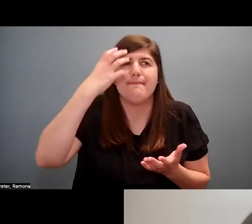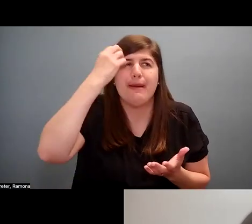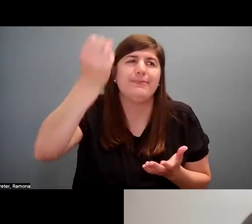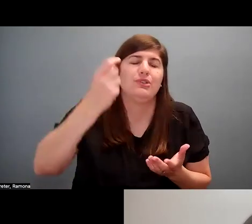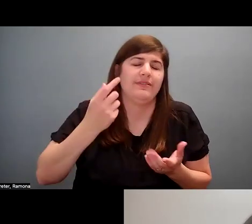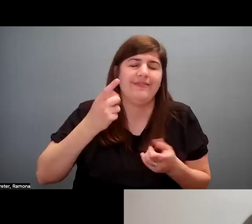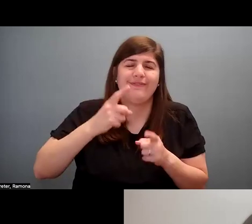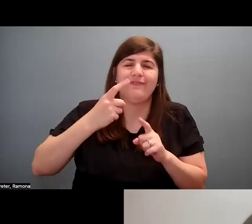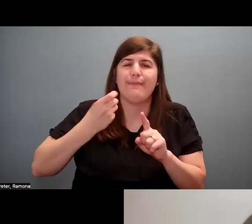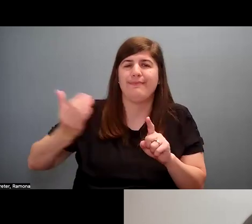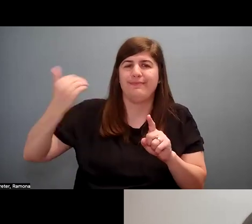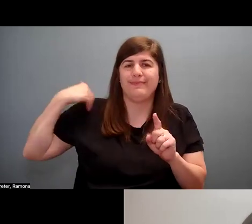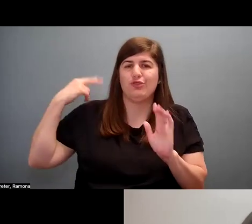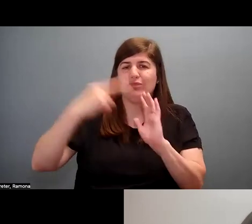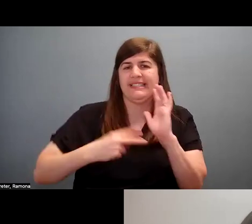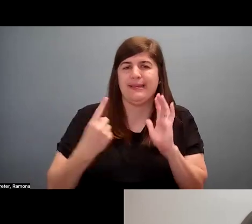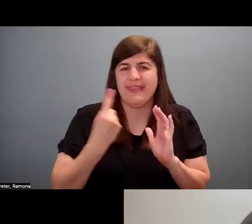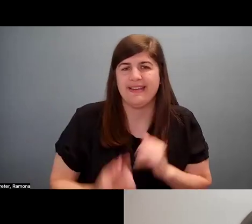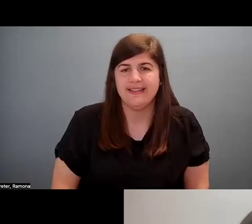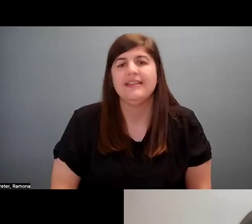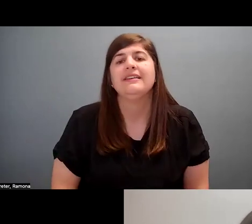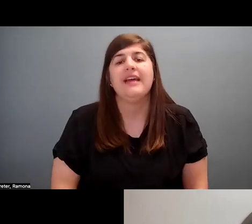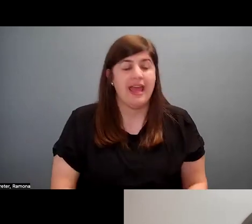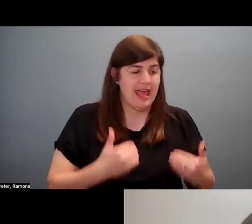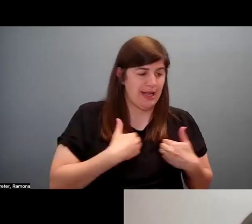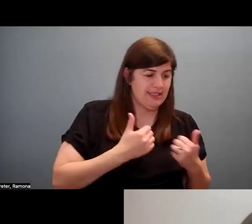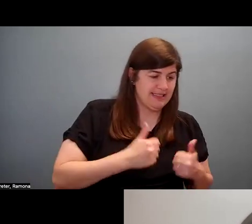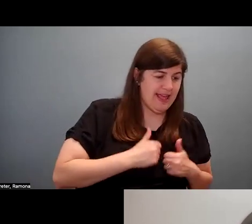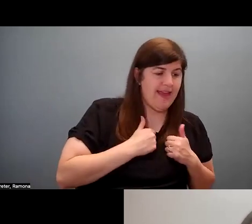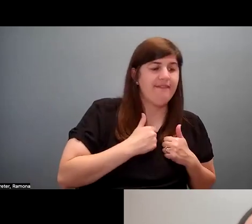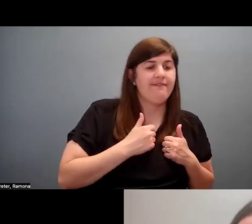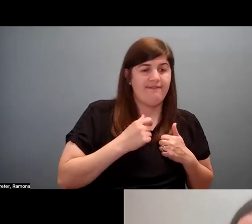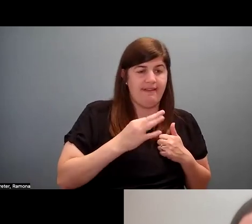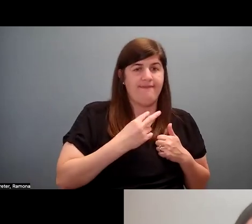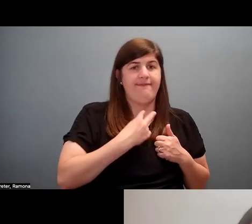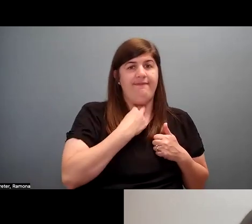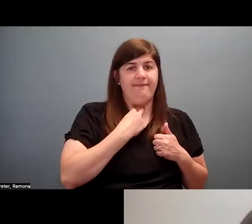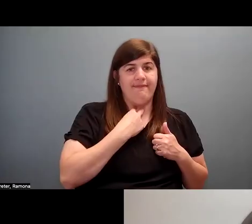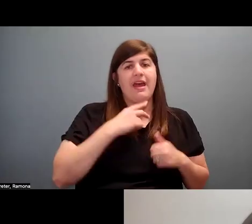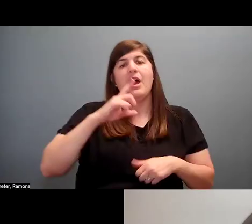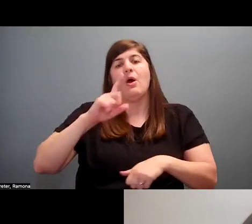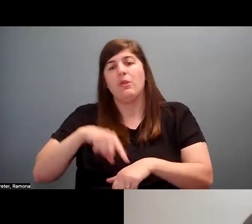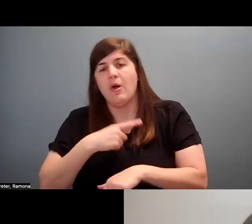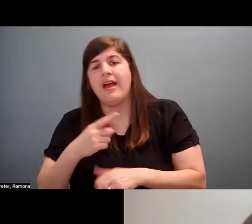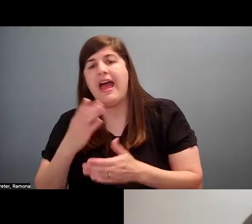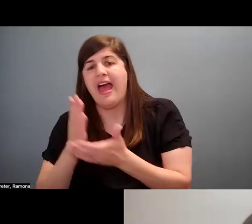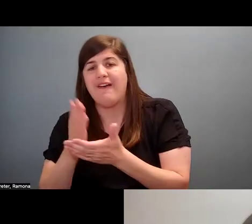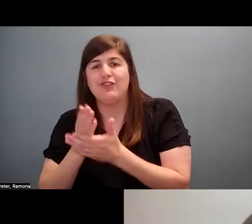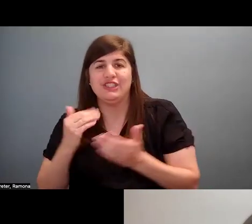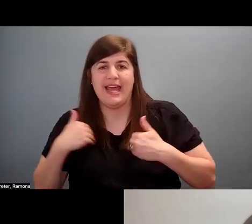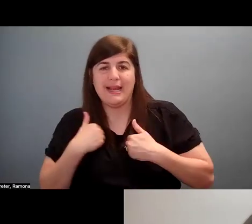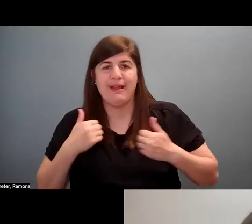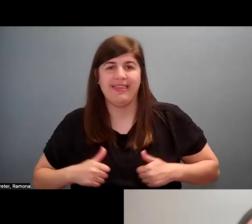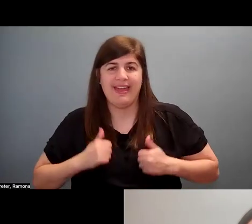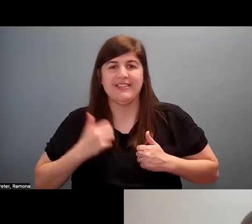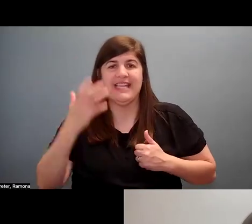point. There's like how long animals can live in captivity, which can be quite long. And Of then there's course. how long an average animal lives in the wild,